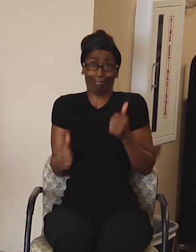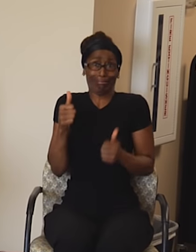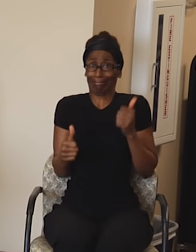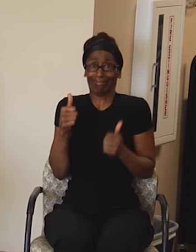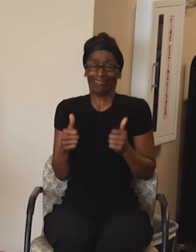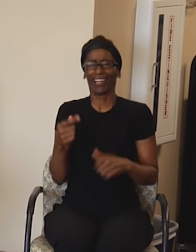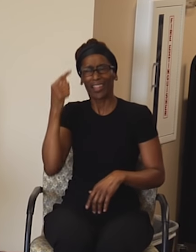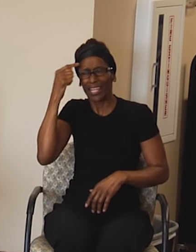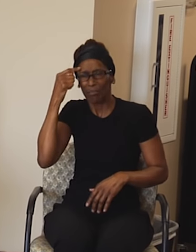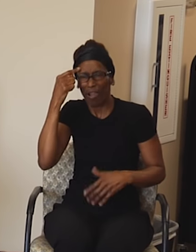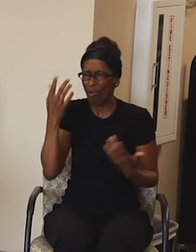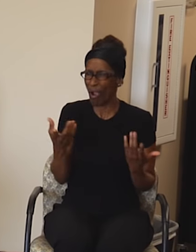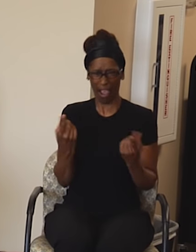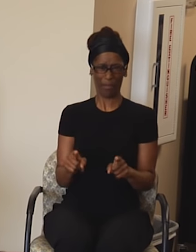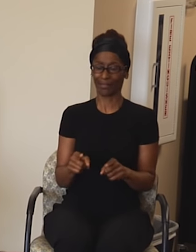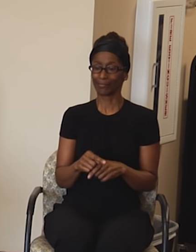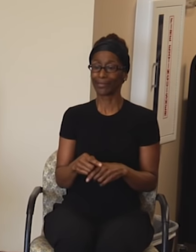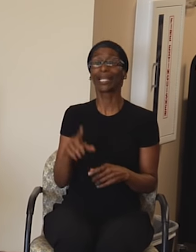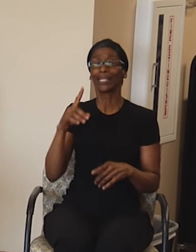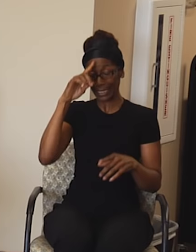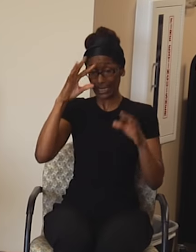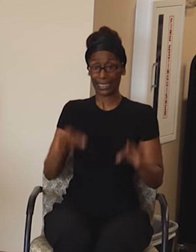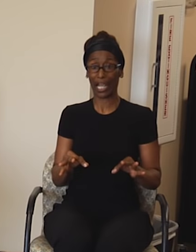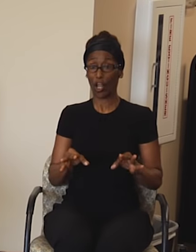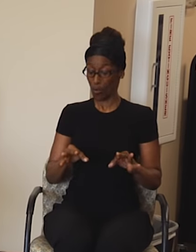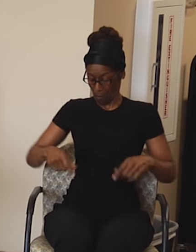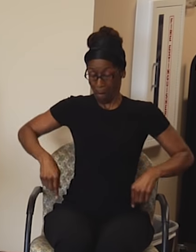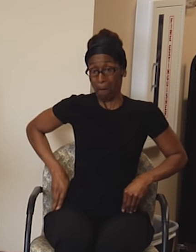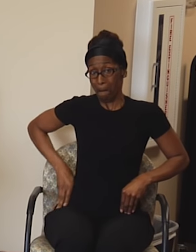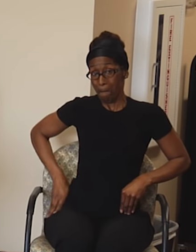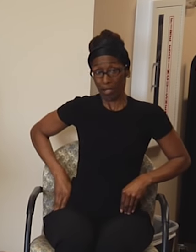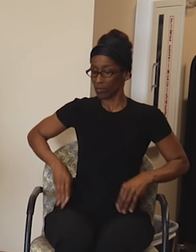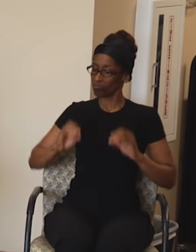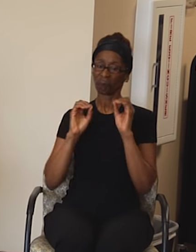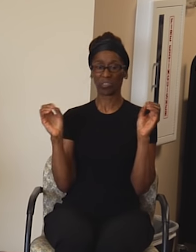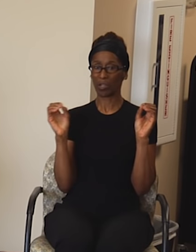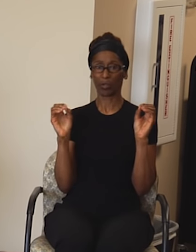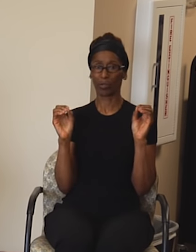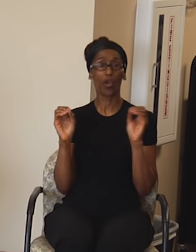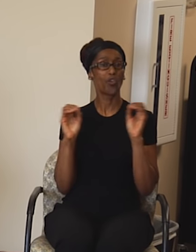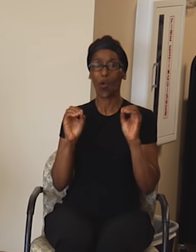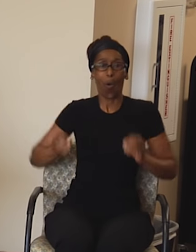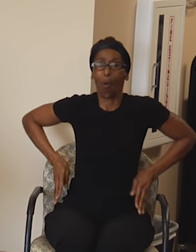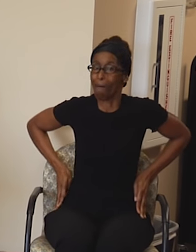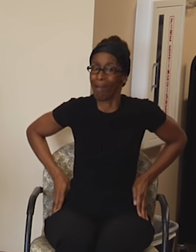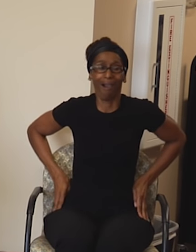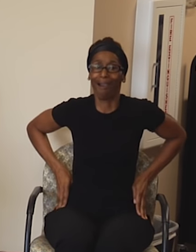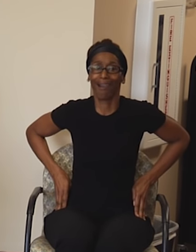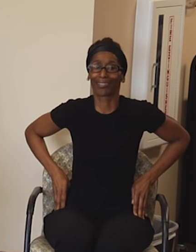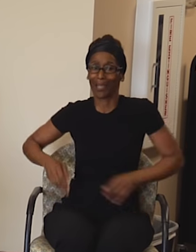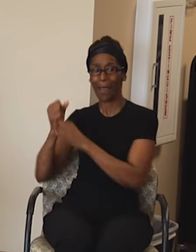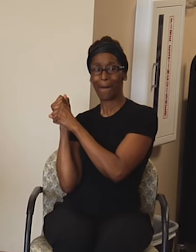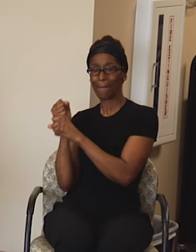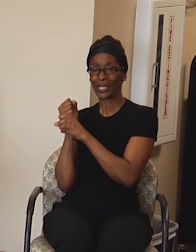they kept thinking about it. And the one thing they decided, well, no more pockets in uniform. So William Hoy is also the reason we have no pockets in baseball